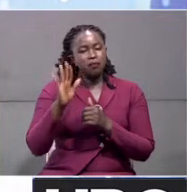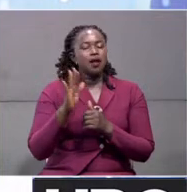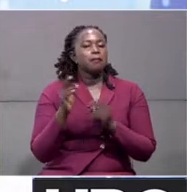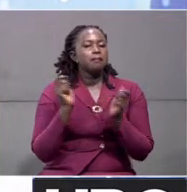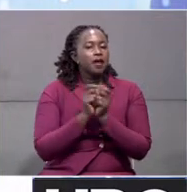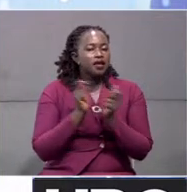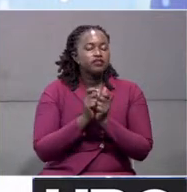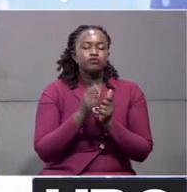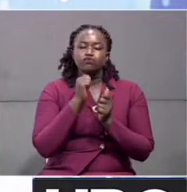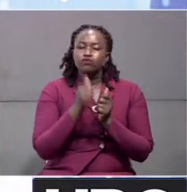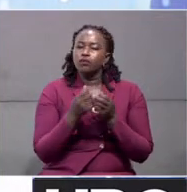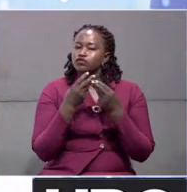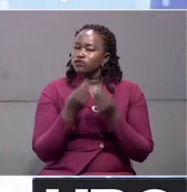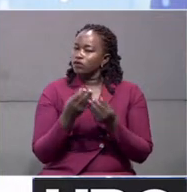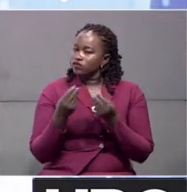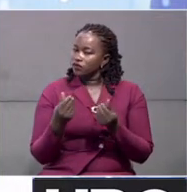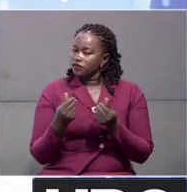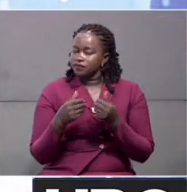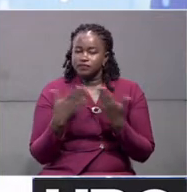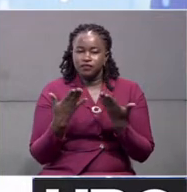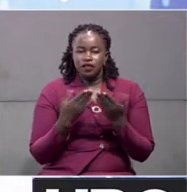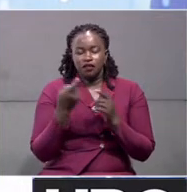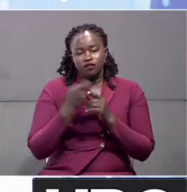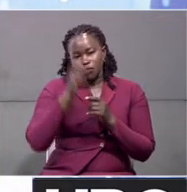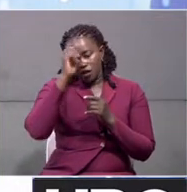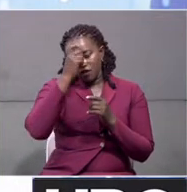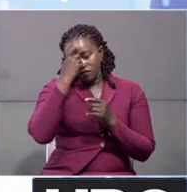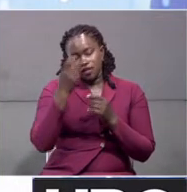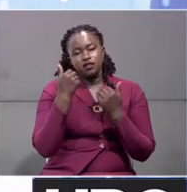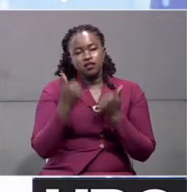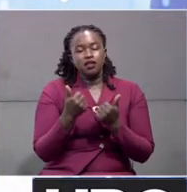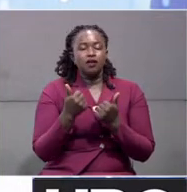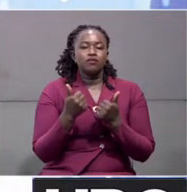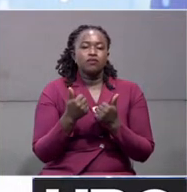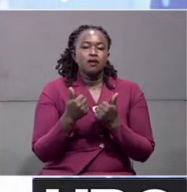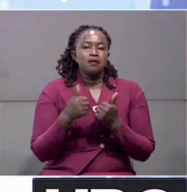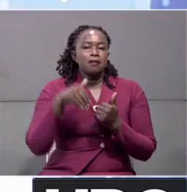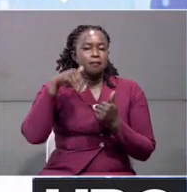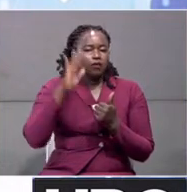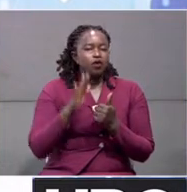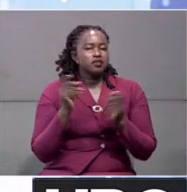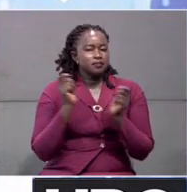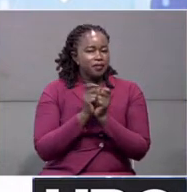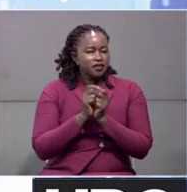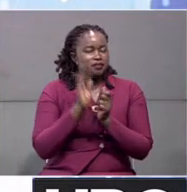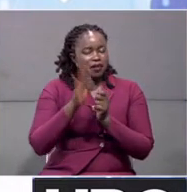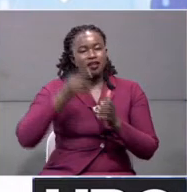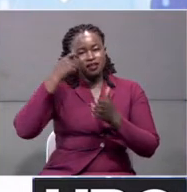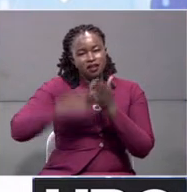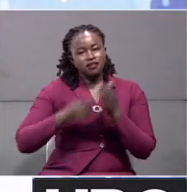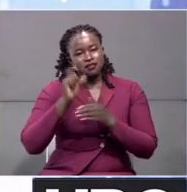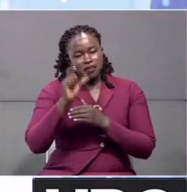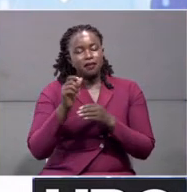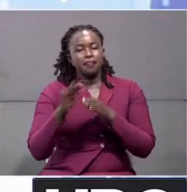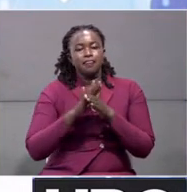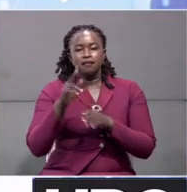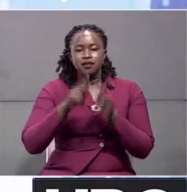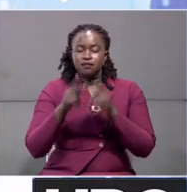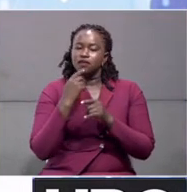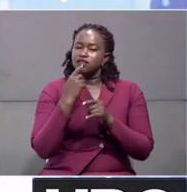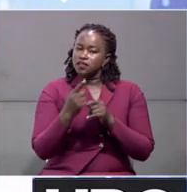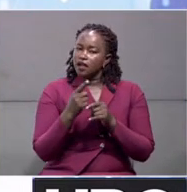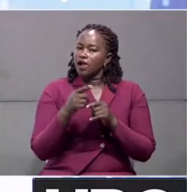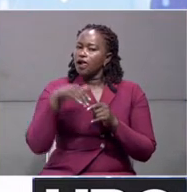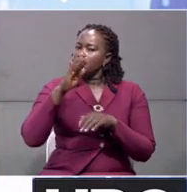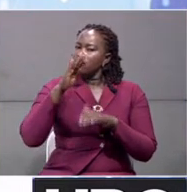grievances are not worked upon by government. Now, though the most pronounced grievances is high taxes, the traders say it's